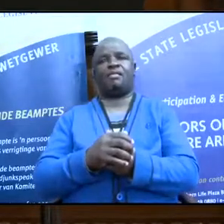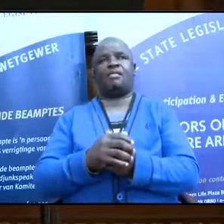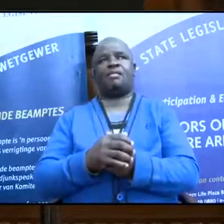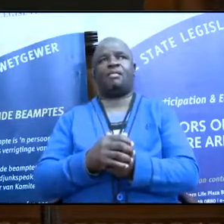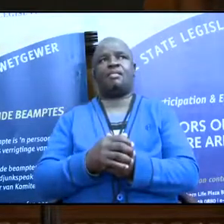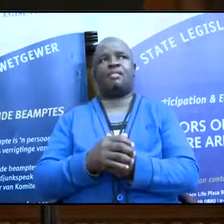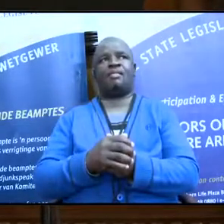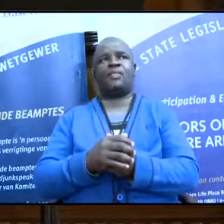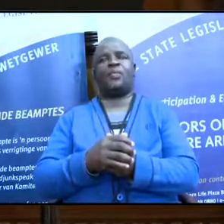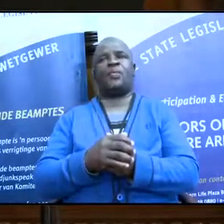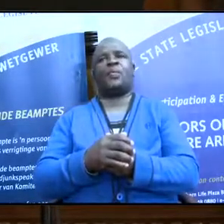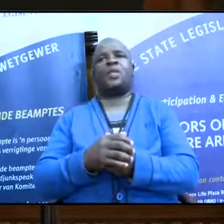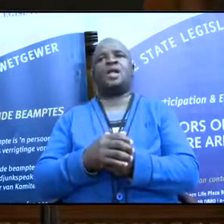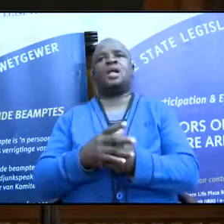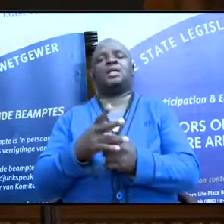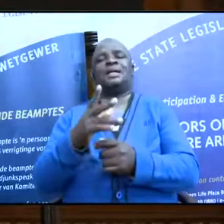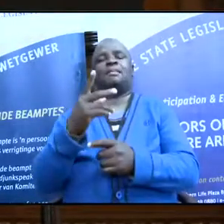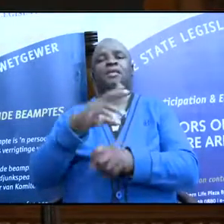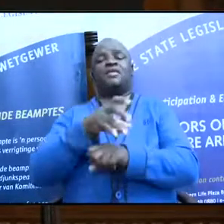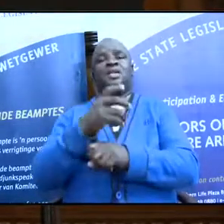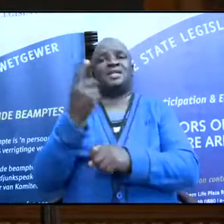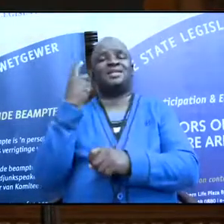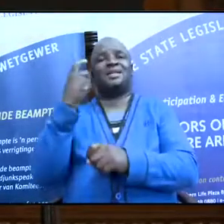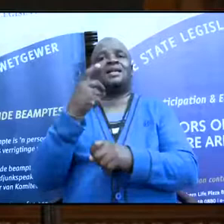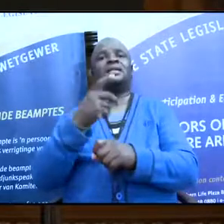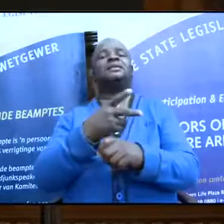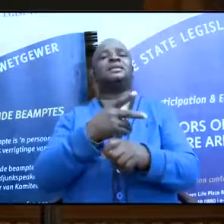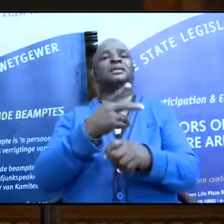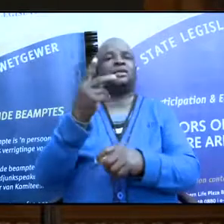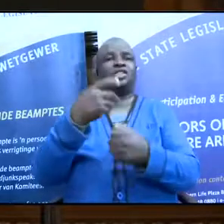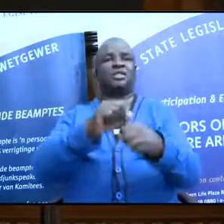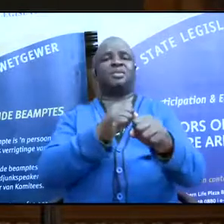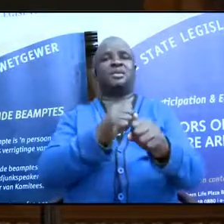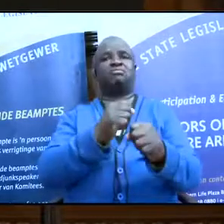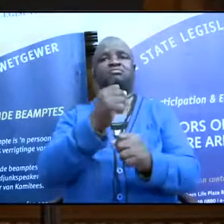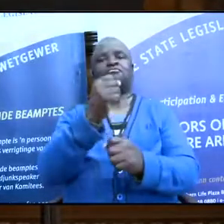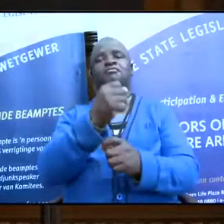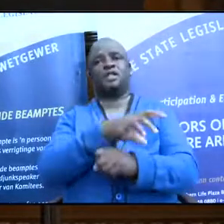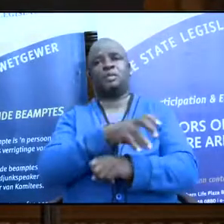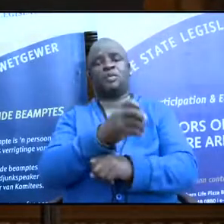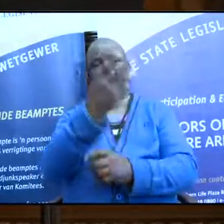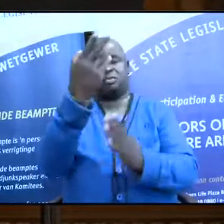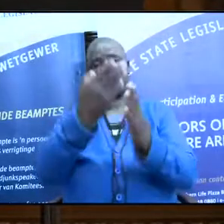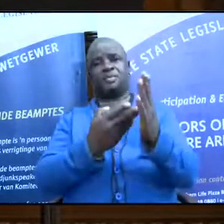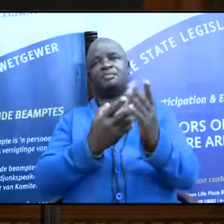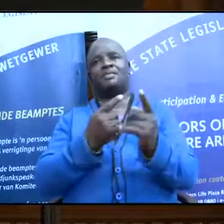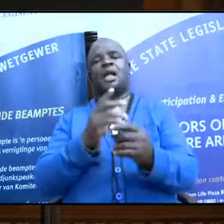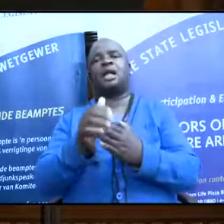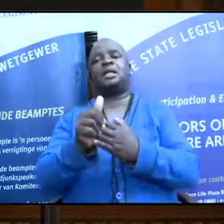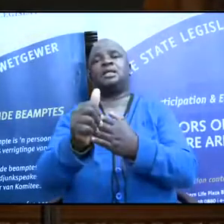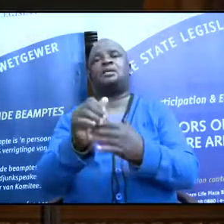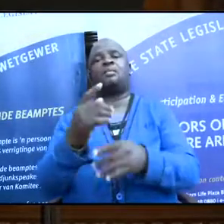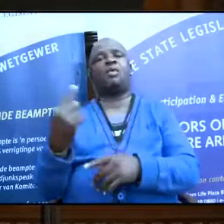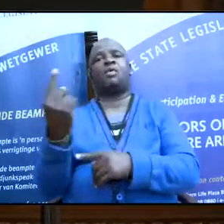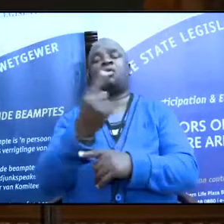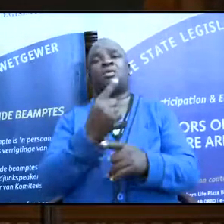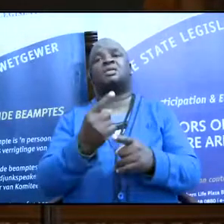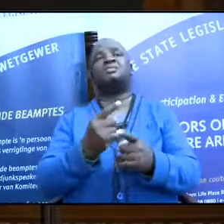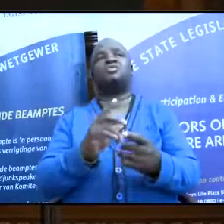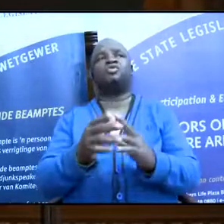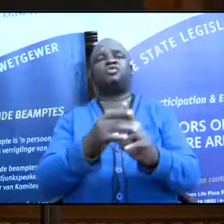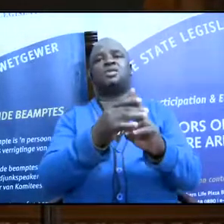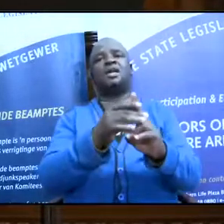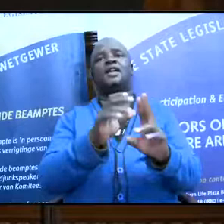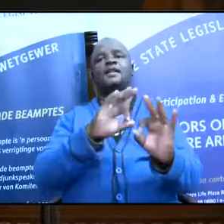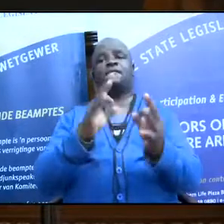chairpersons and provincial secretaries and leadership of all the affiliates from the two